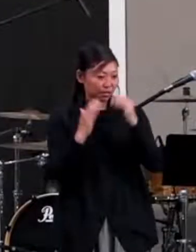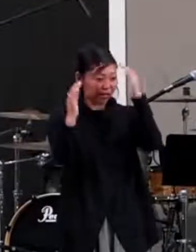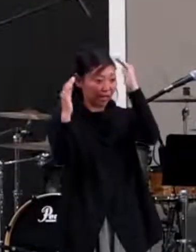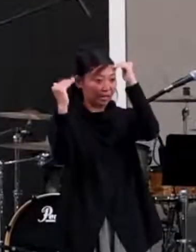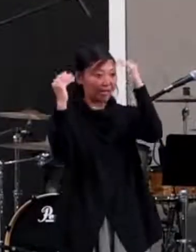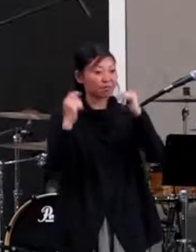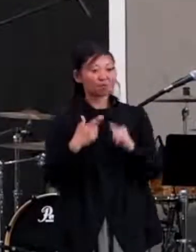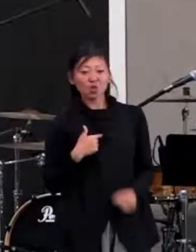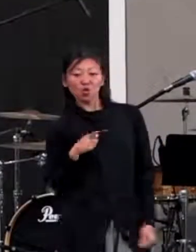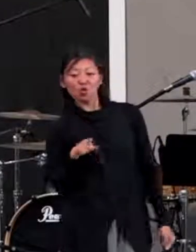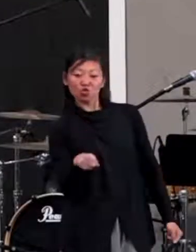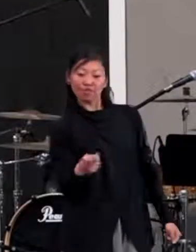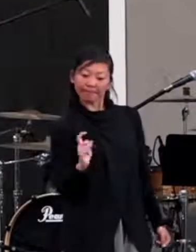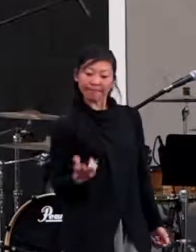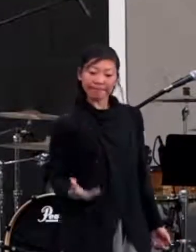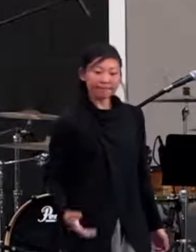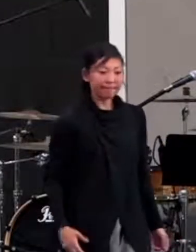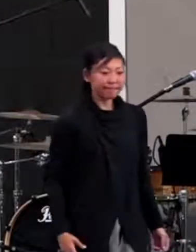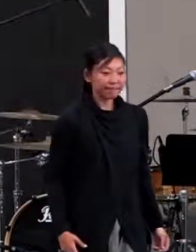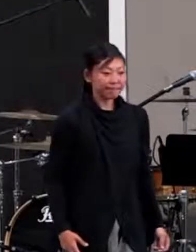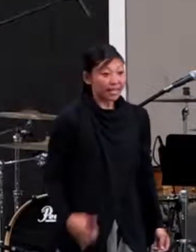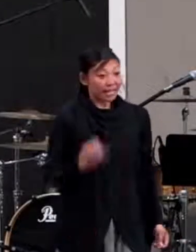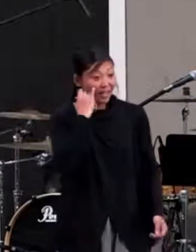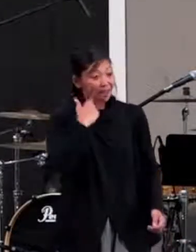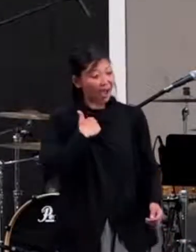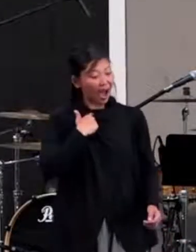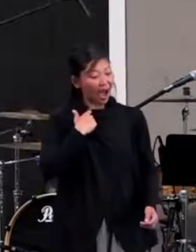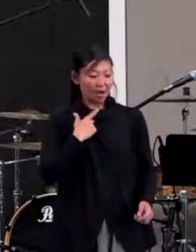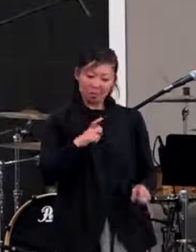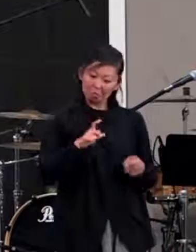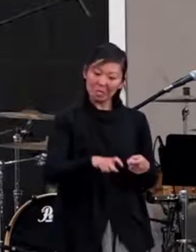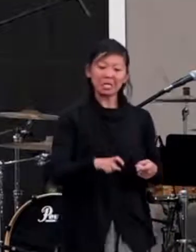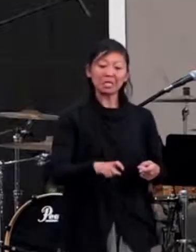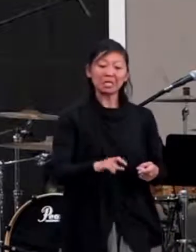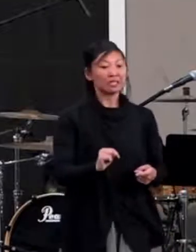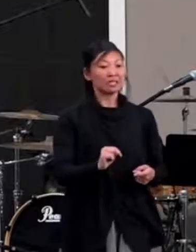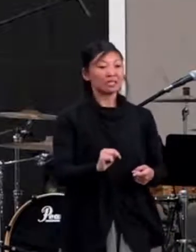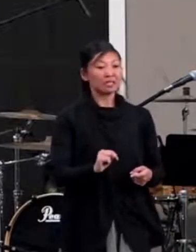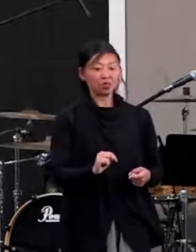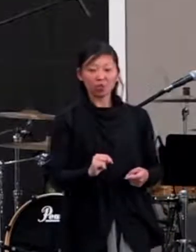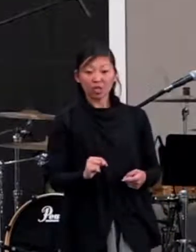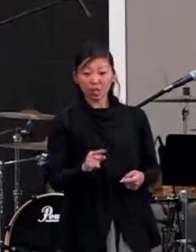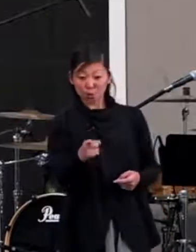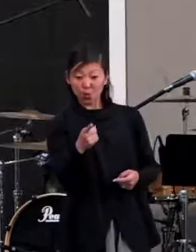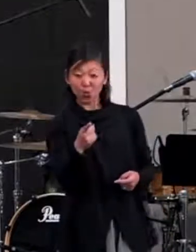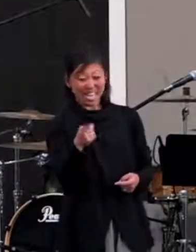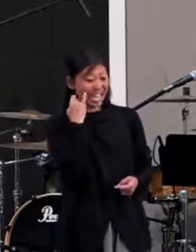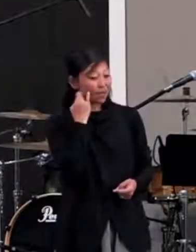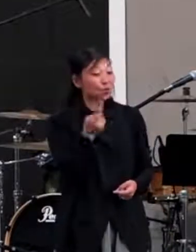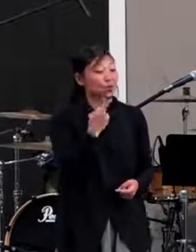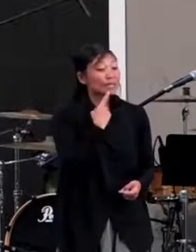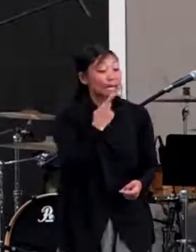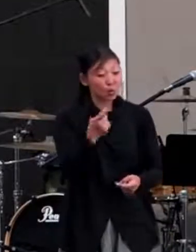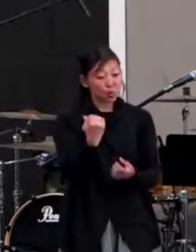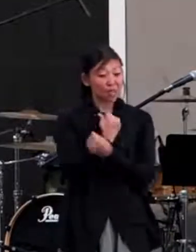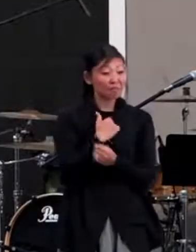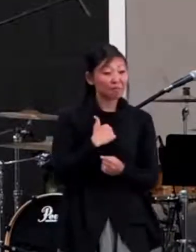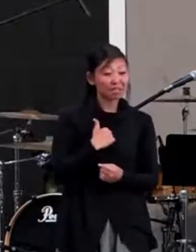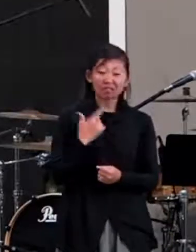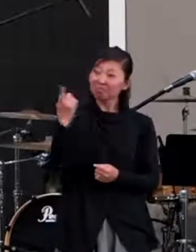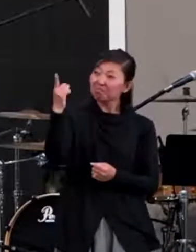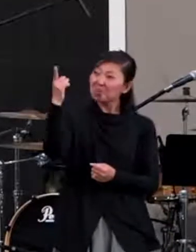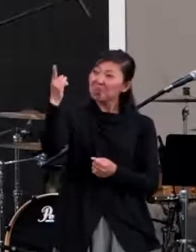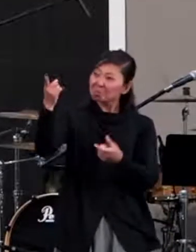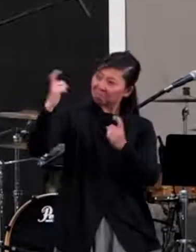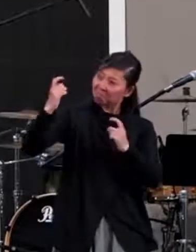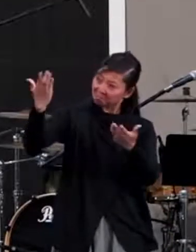Expectation is you should. If I'm convinced that I need something and that you say you love me, it seems right to expect